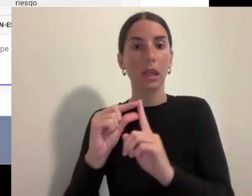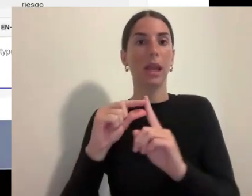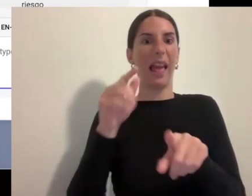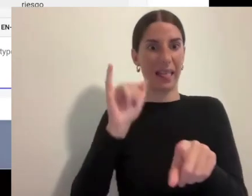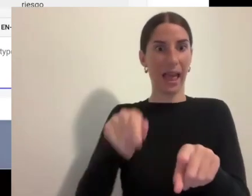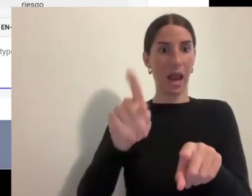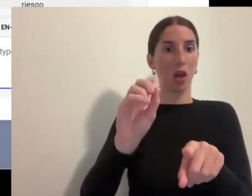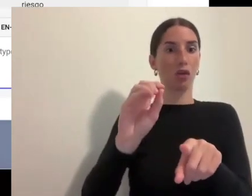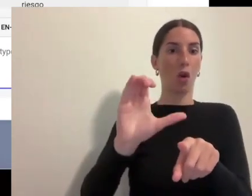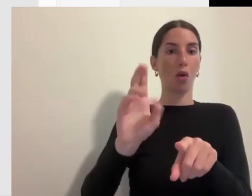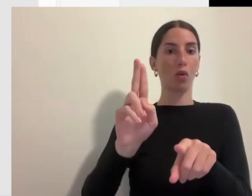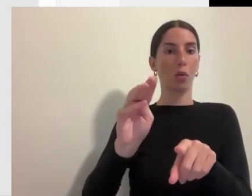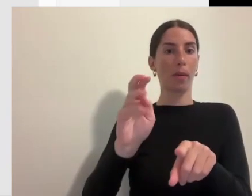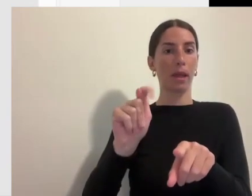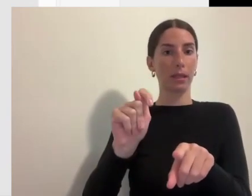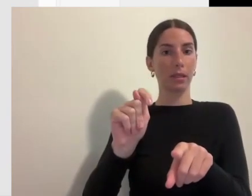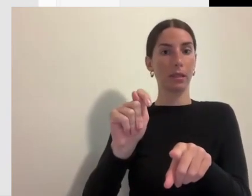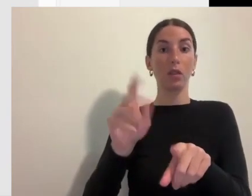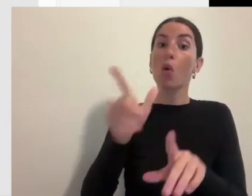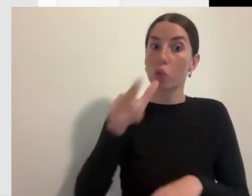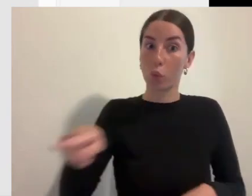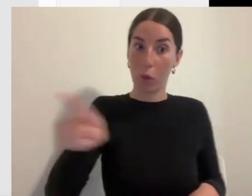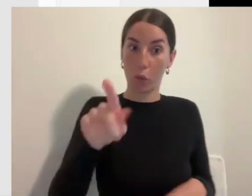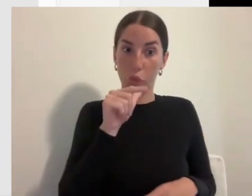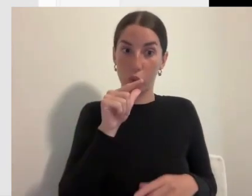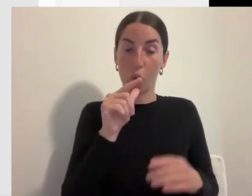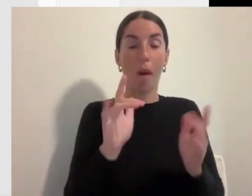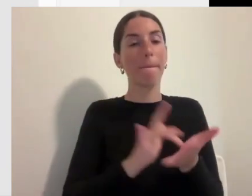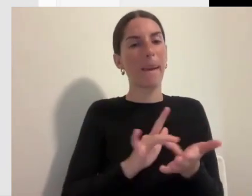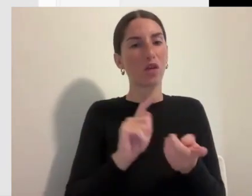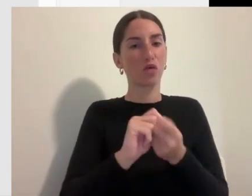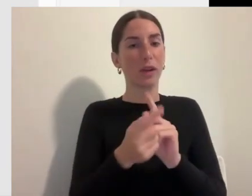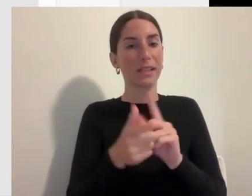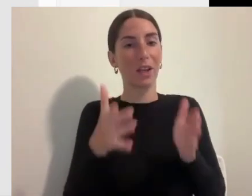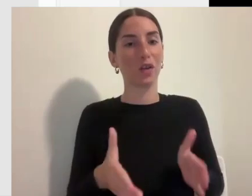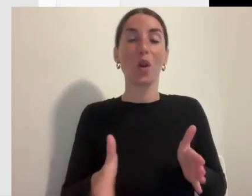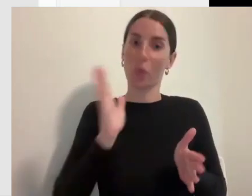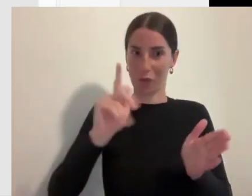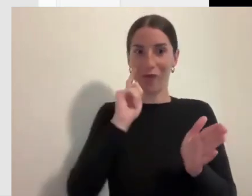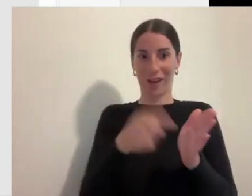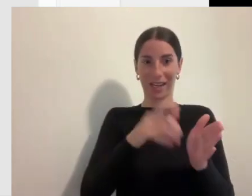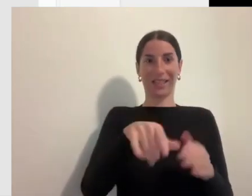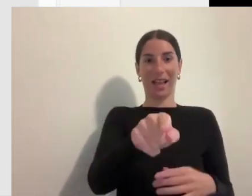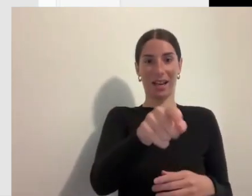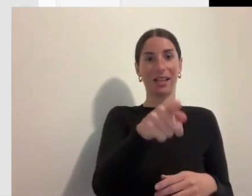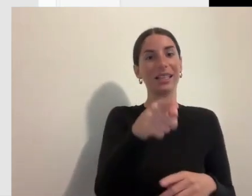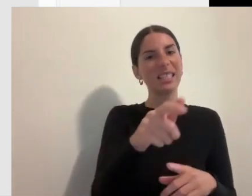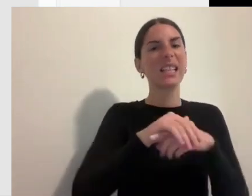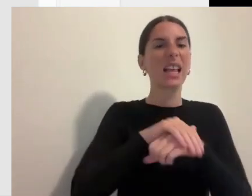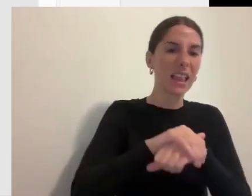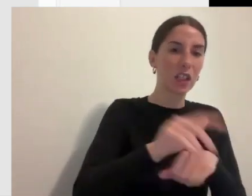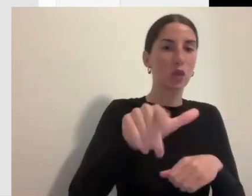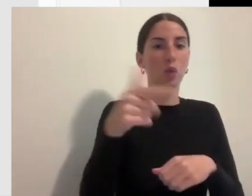document? Those of you who are medical translators will recognize this document. It's English to